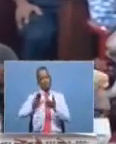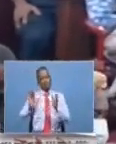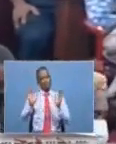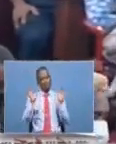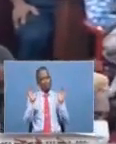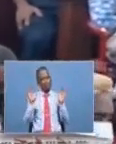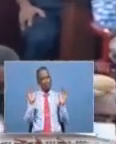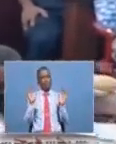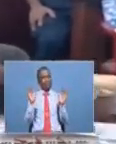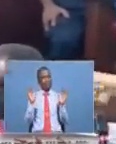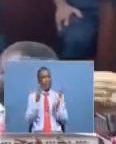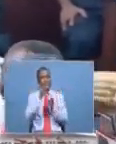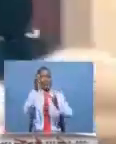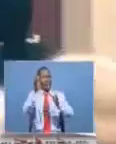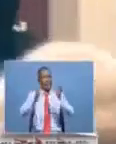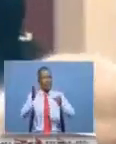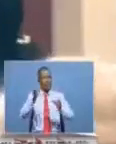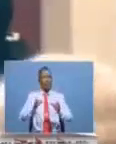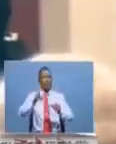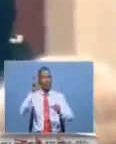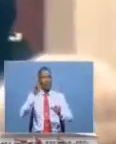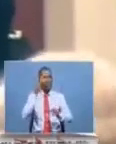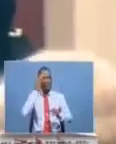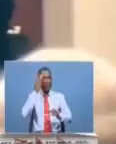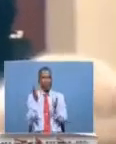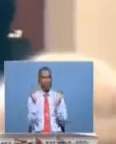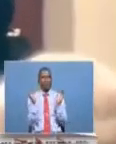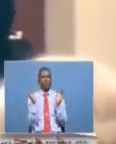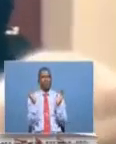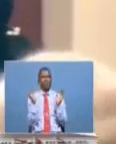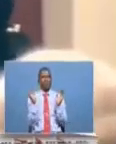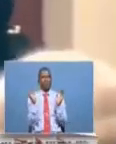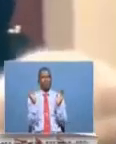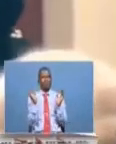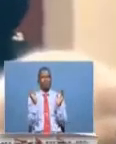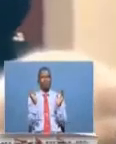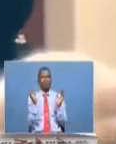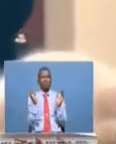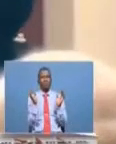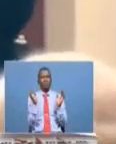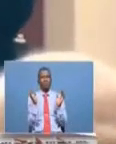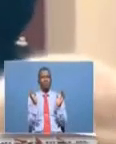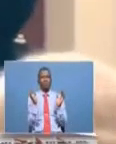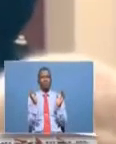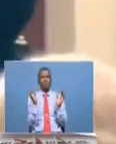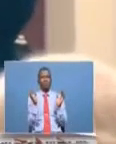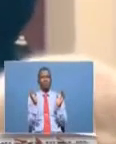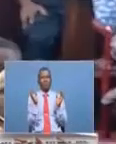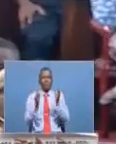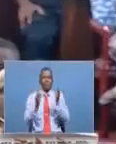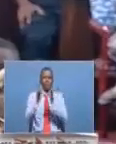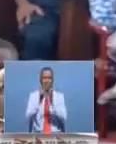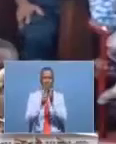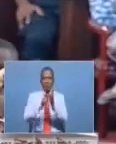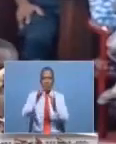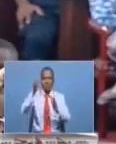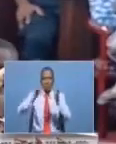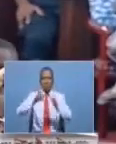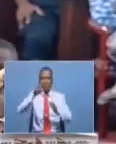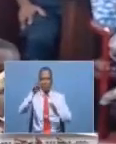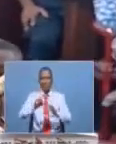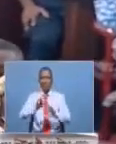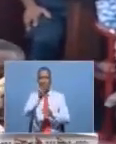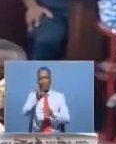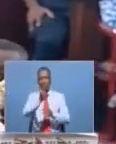court. And your lordships, in the course of argument, ask, can that not be implied? And